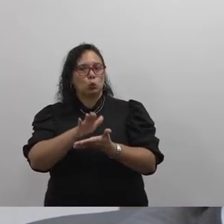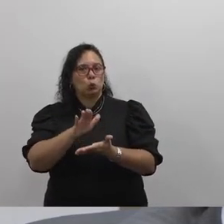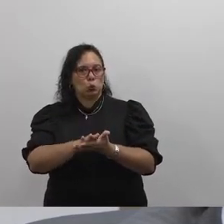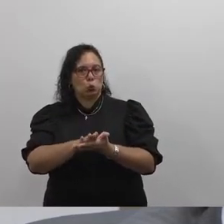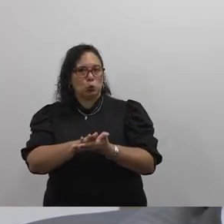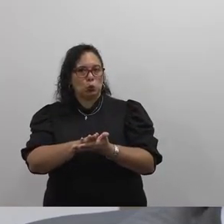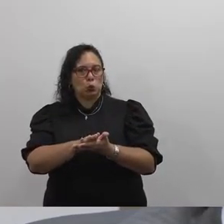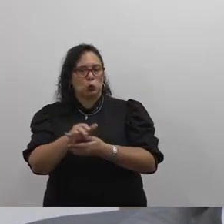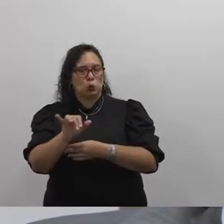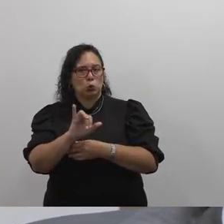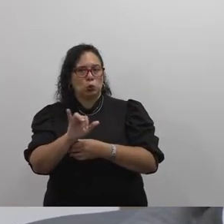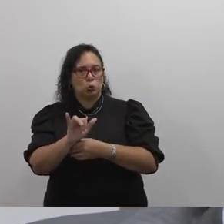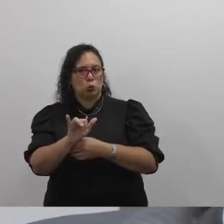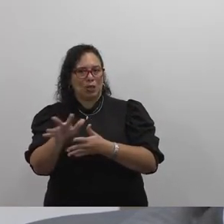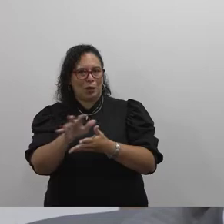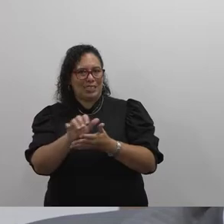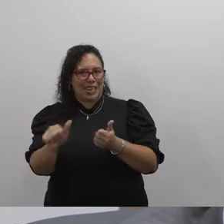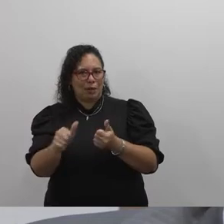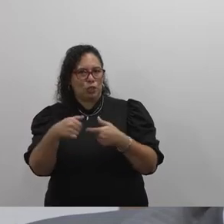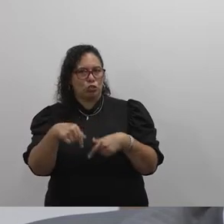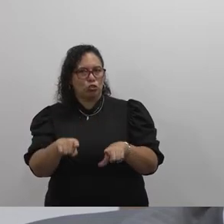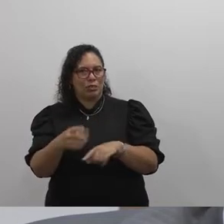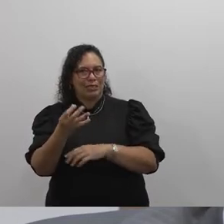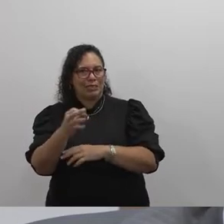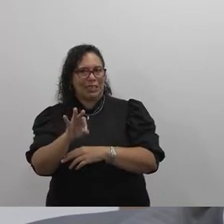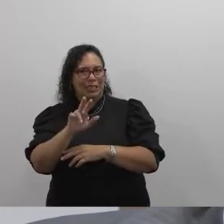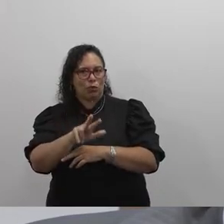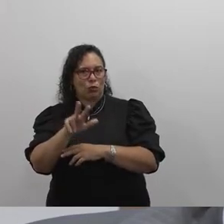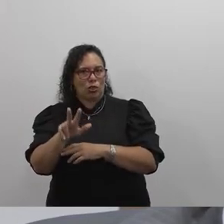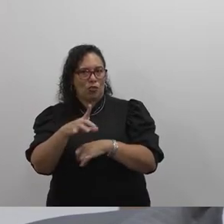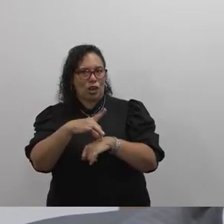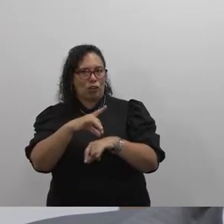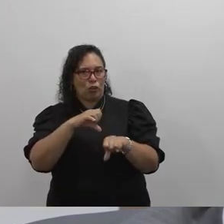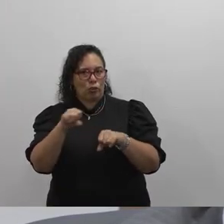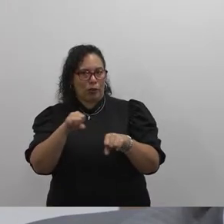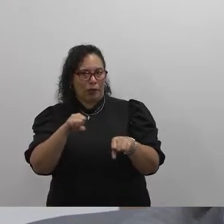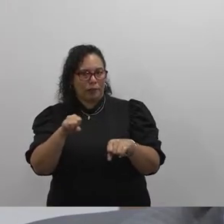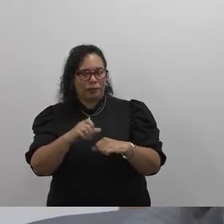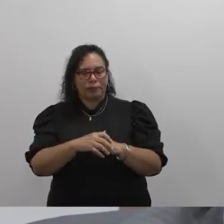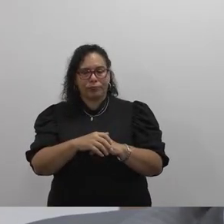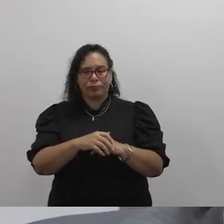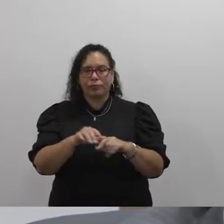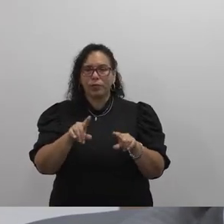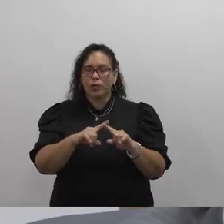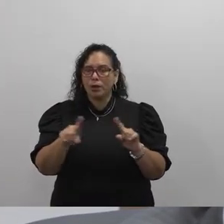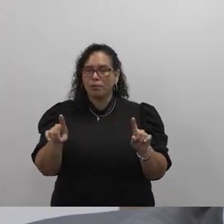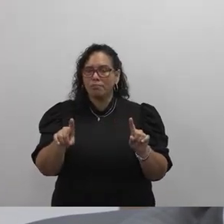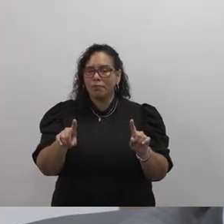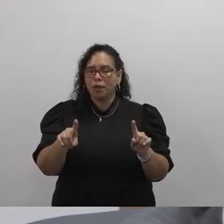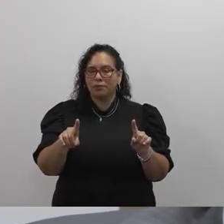that were damaged in the 1933 earthquake. But I think